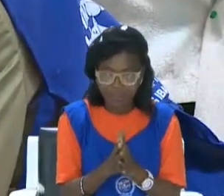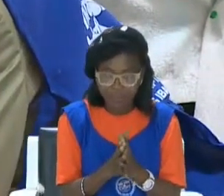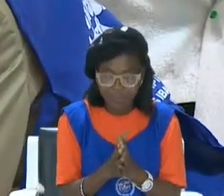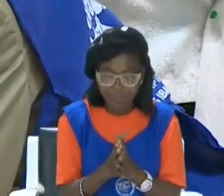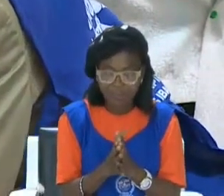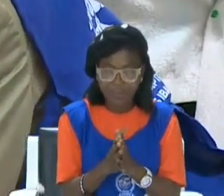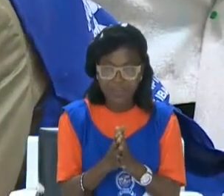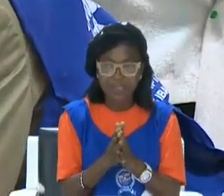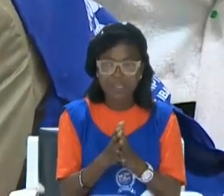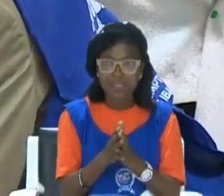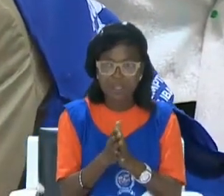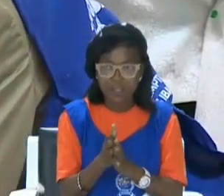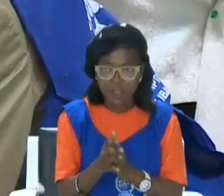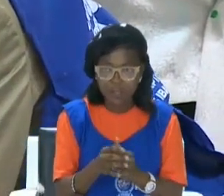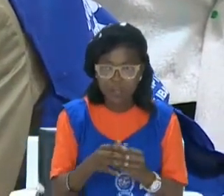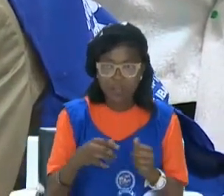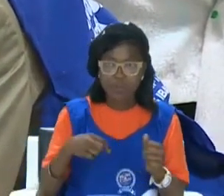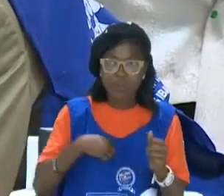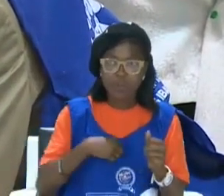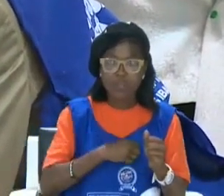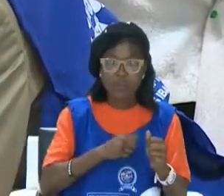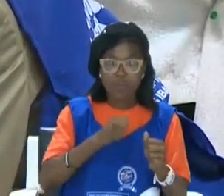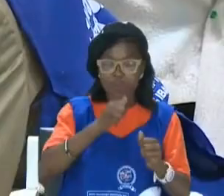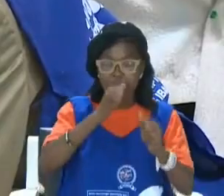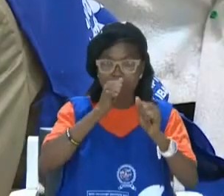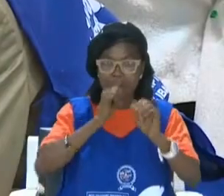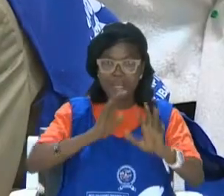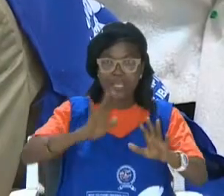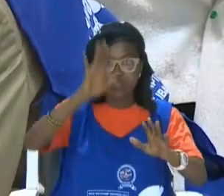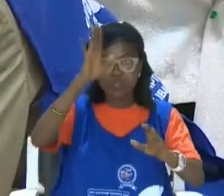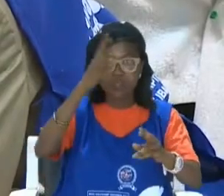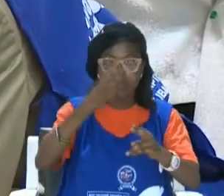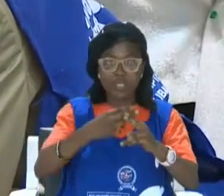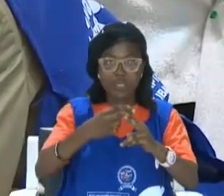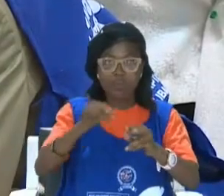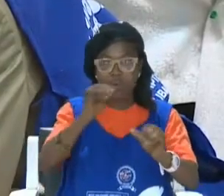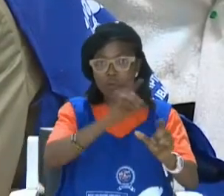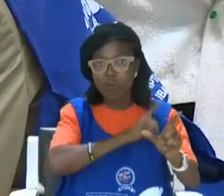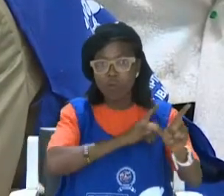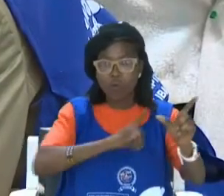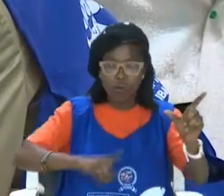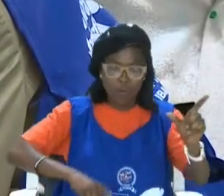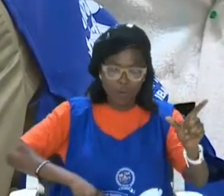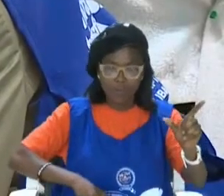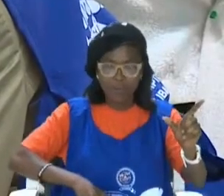We bless your name, O Lord,